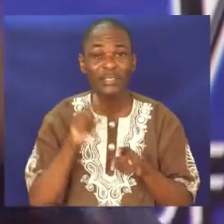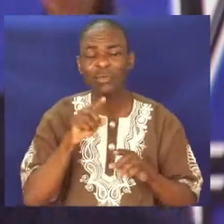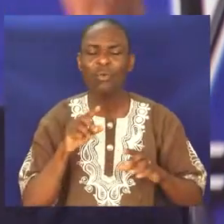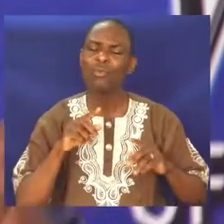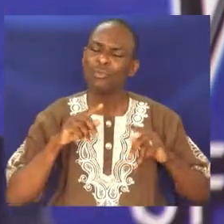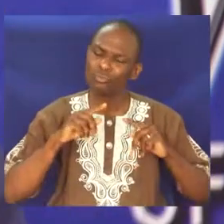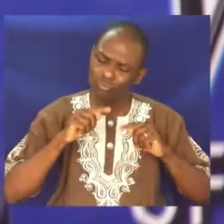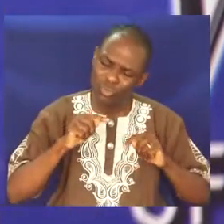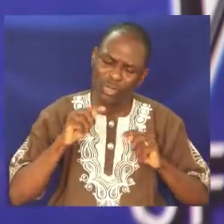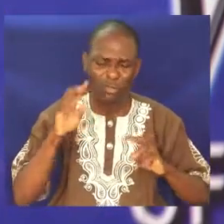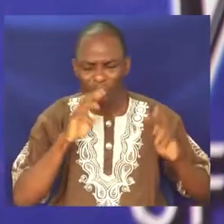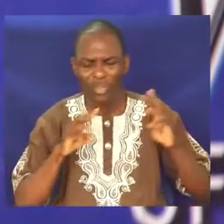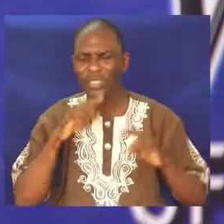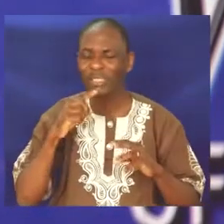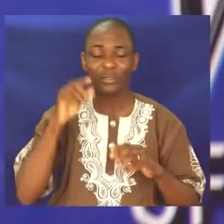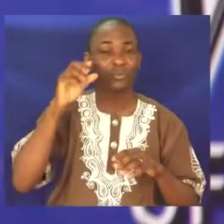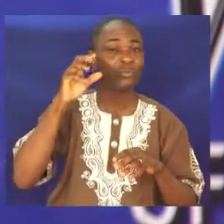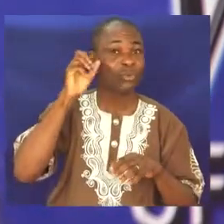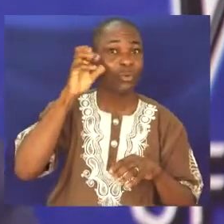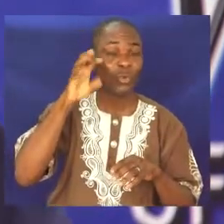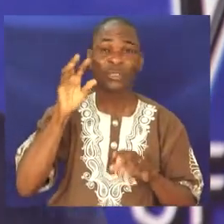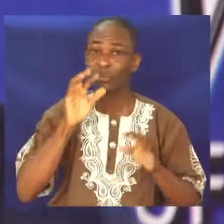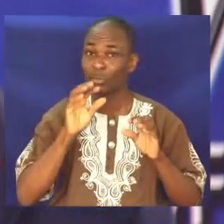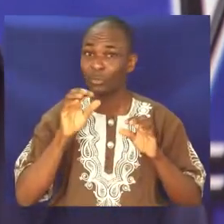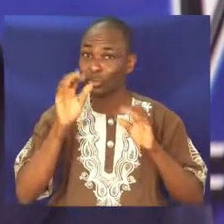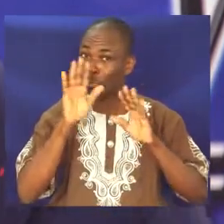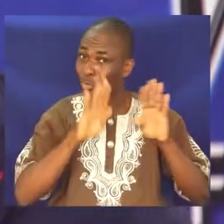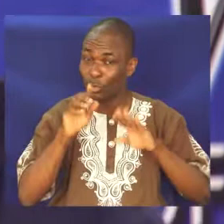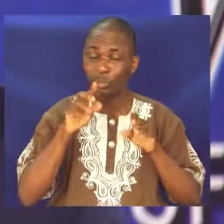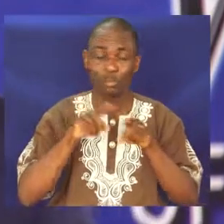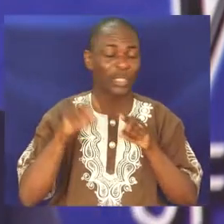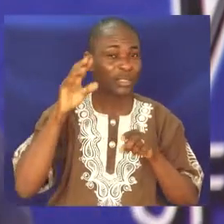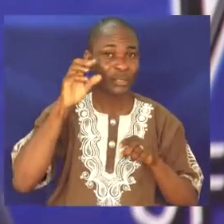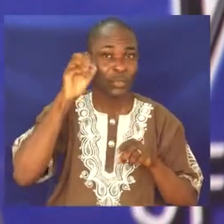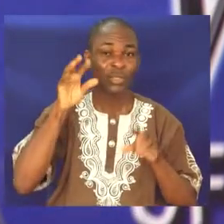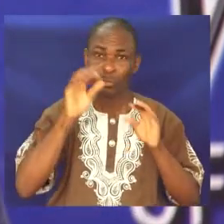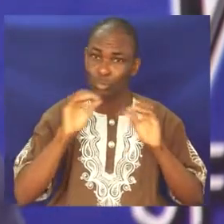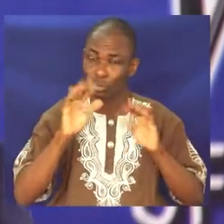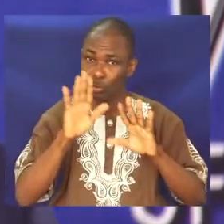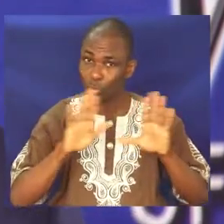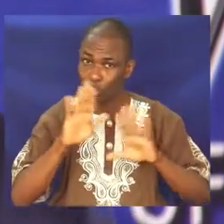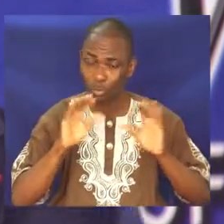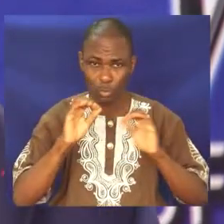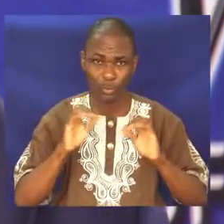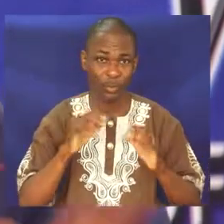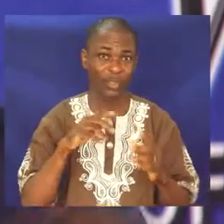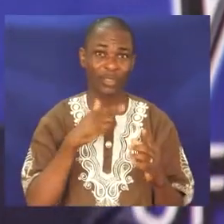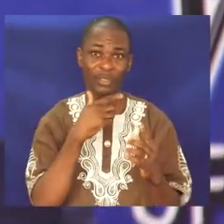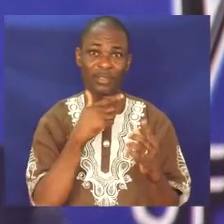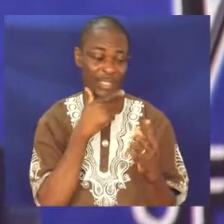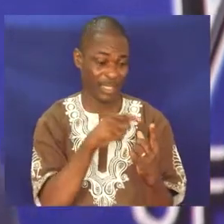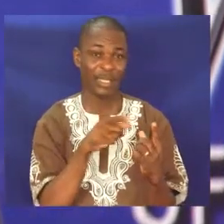ha wo ka se ba ye na ye wo enye ba ye bi a na ye wo na na kufu ado asofo ye bi de ni mu ka kire wo man mu se ono de odi president